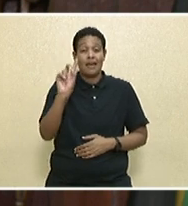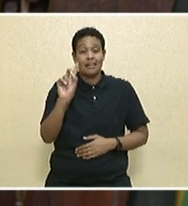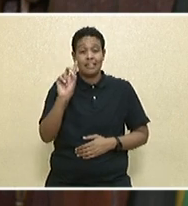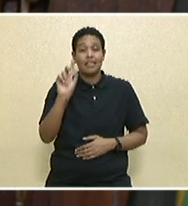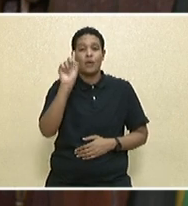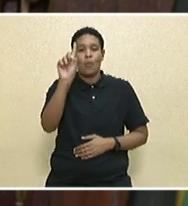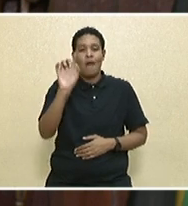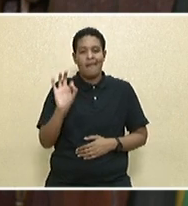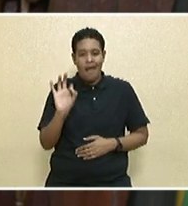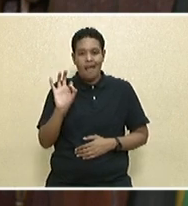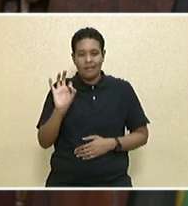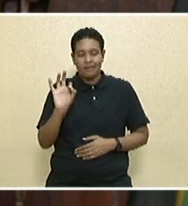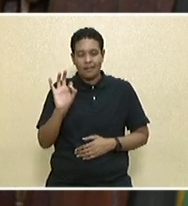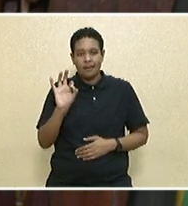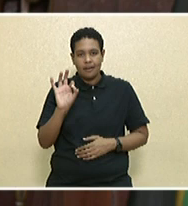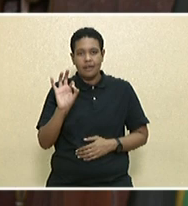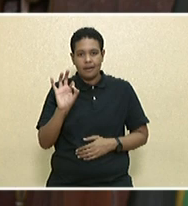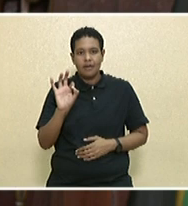JAMCOVID19